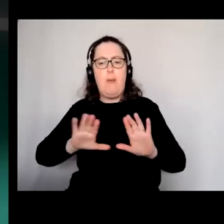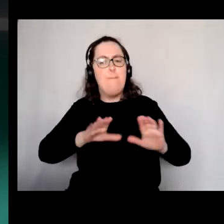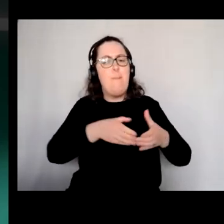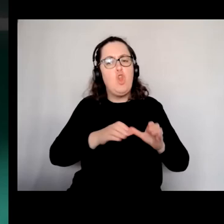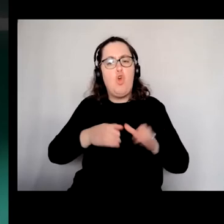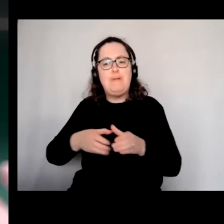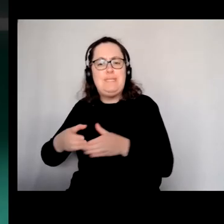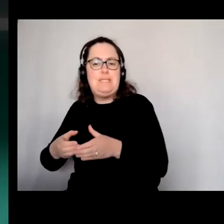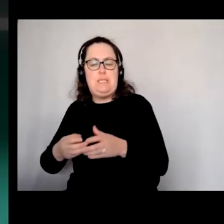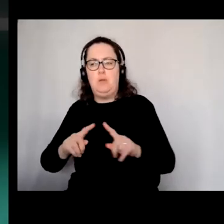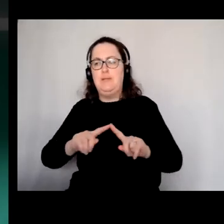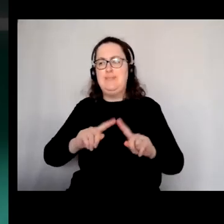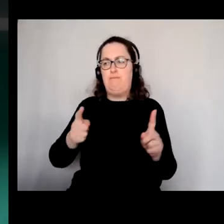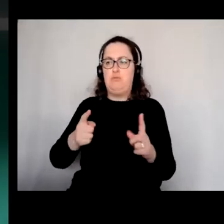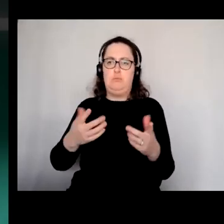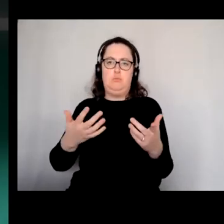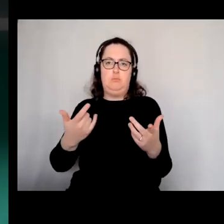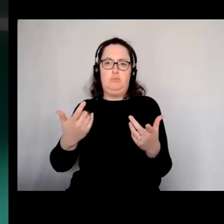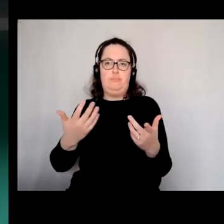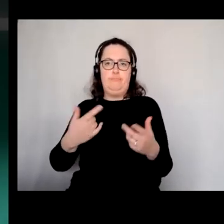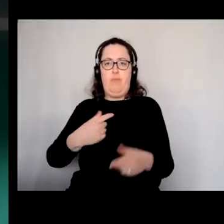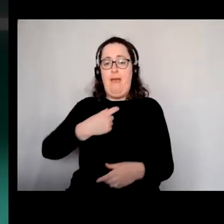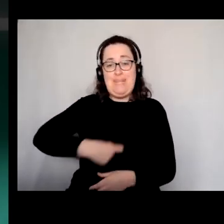different minorities or, you know,